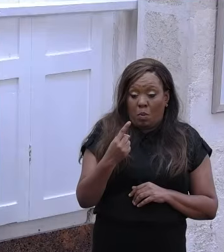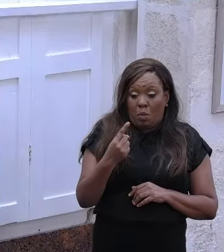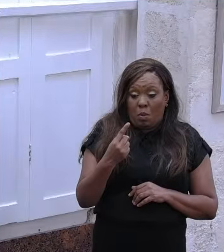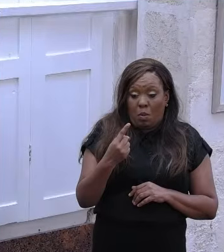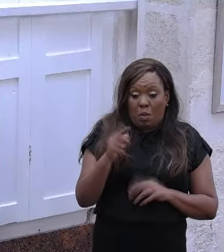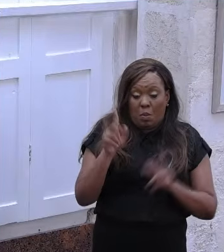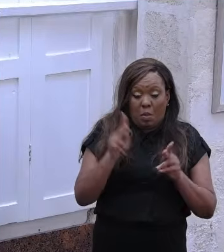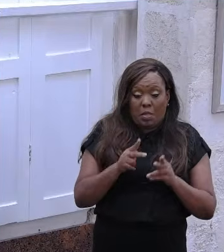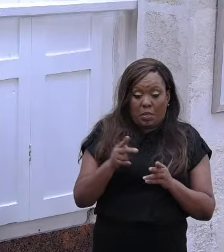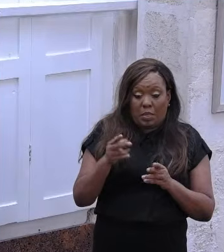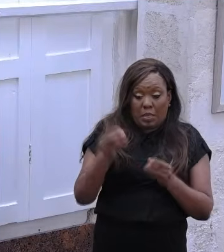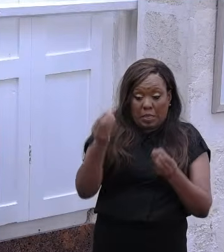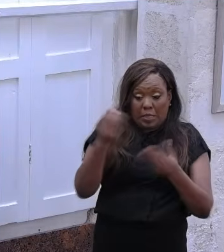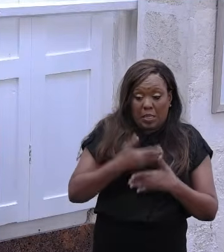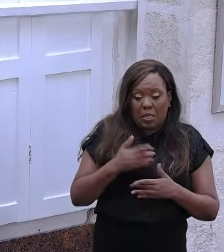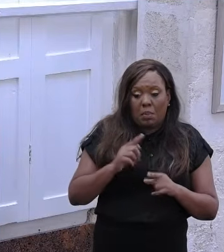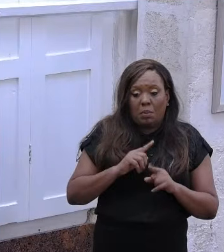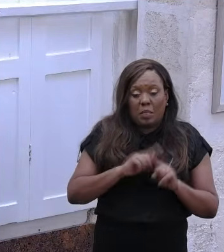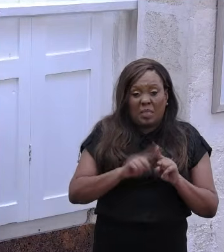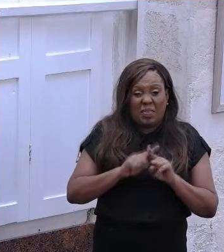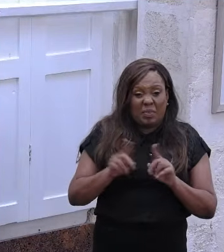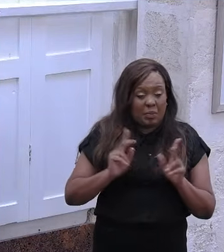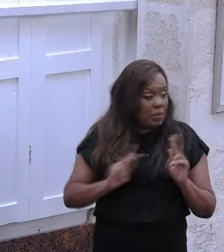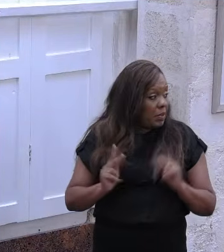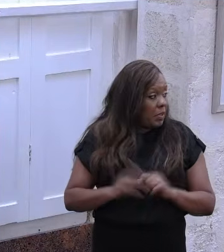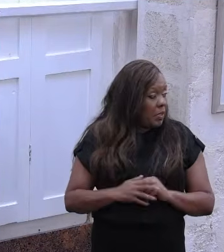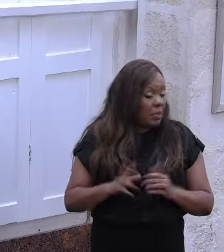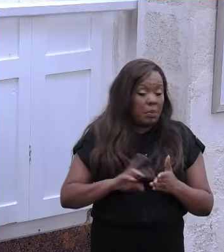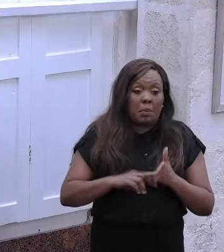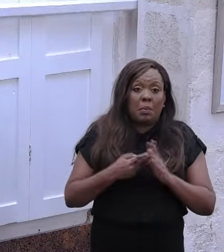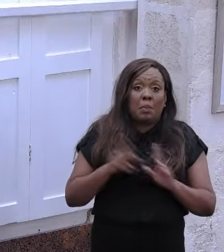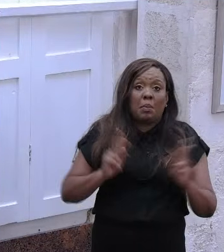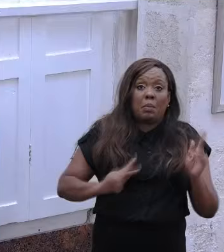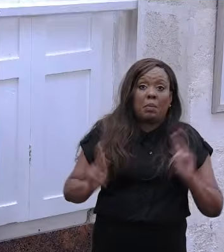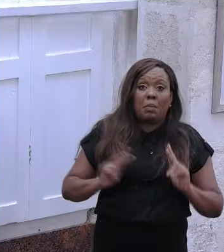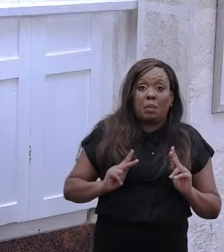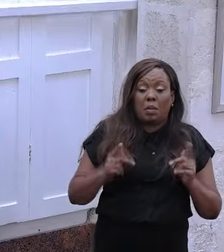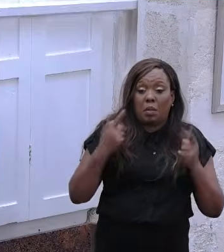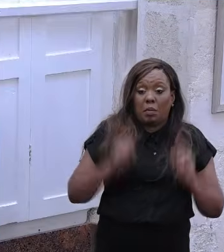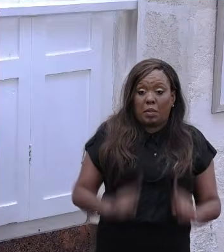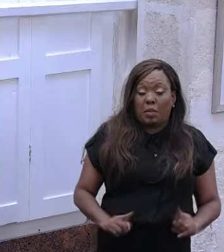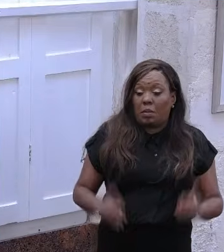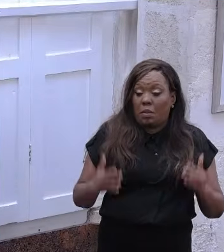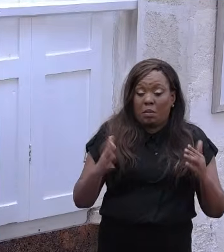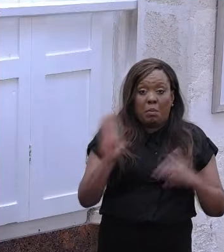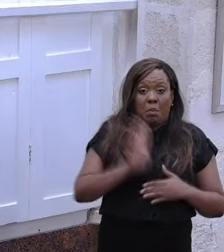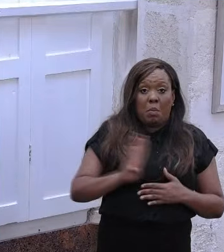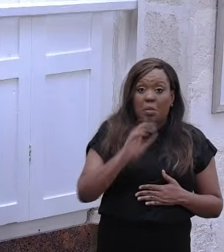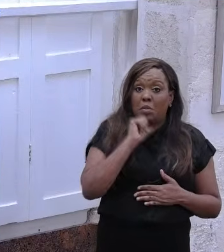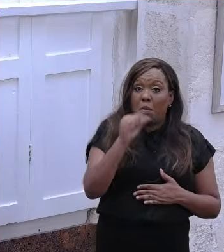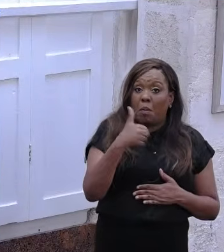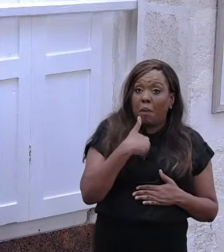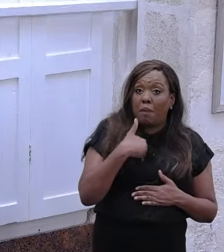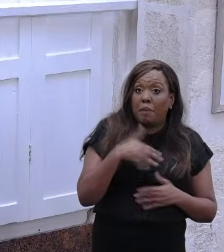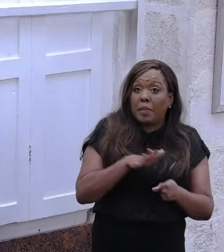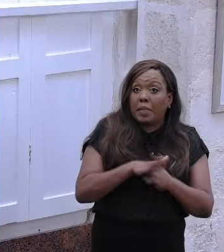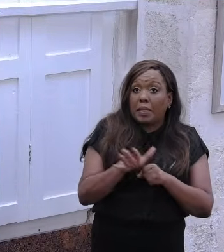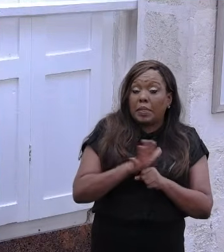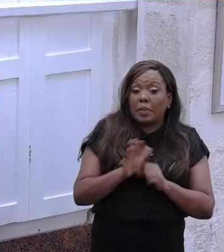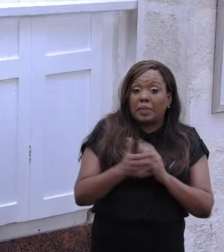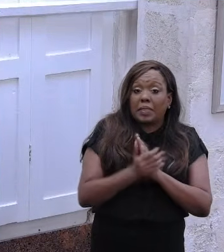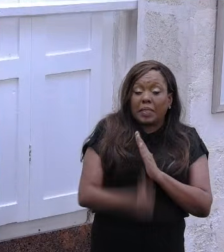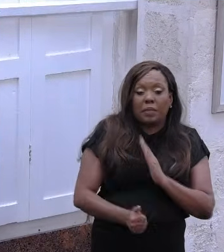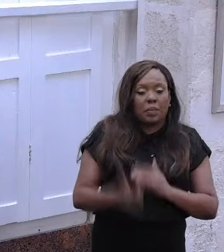then it is suggesting to me that everybody agrees that we have skills deficits and that we have an issue